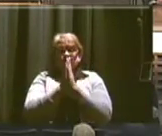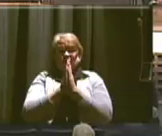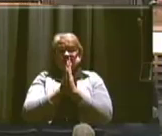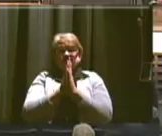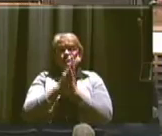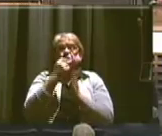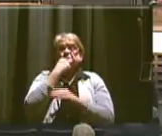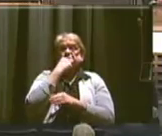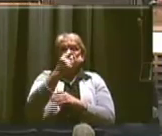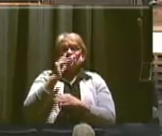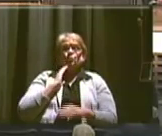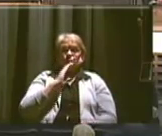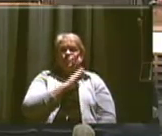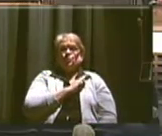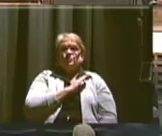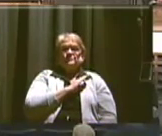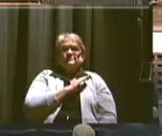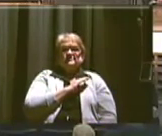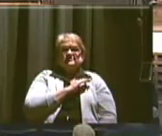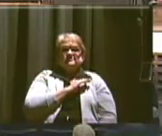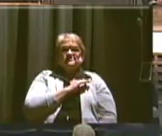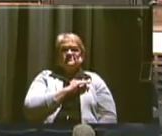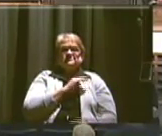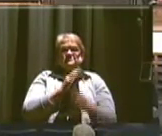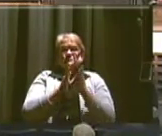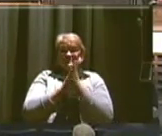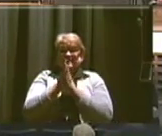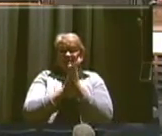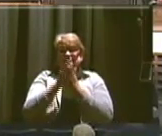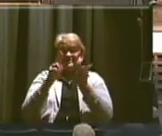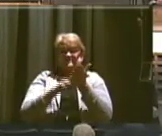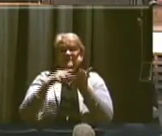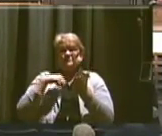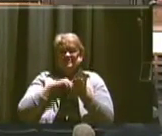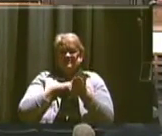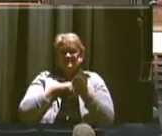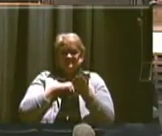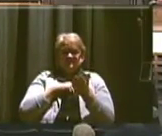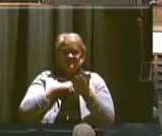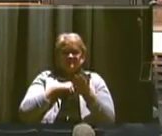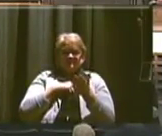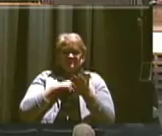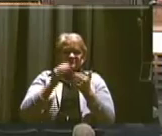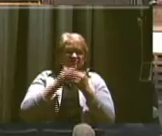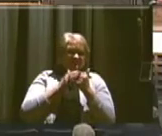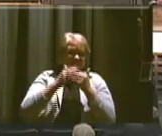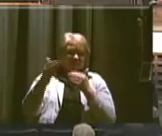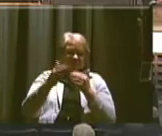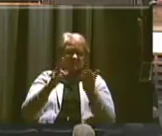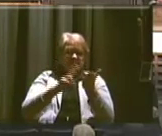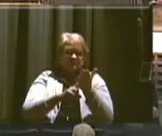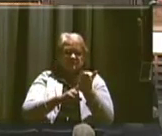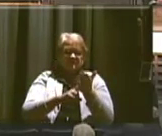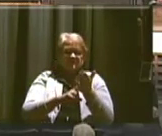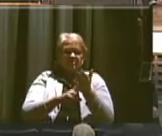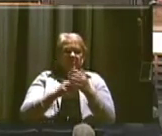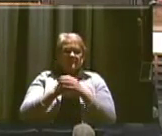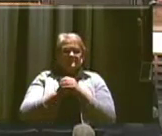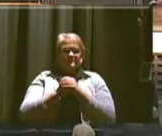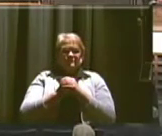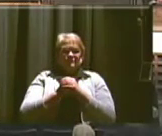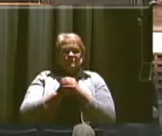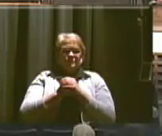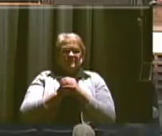the board that she would be eager to sign to continue her leadership in this district, is one